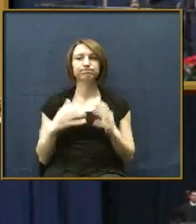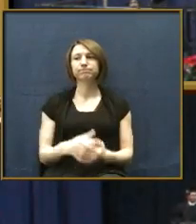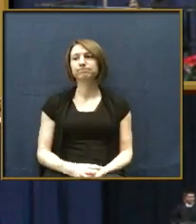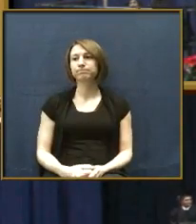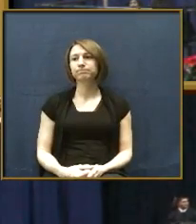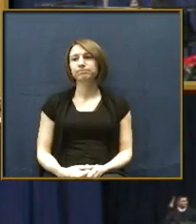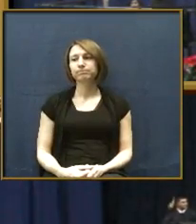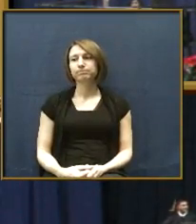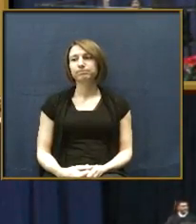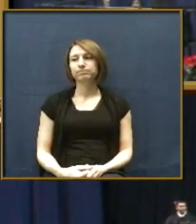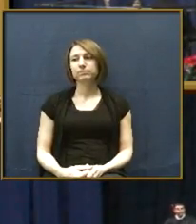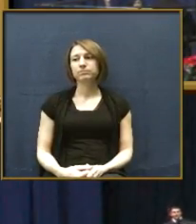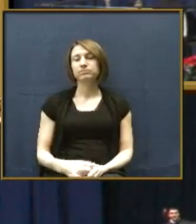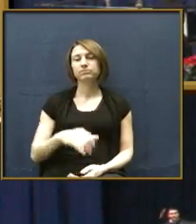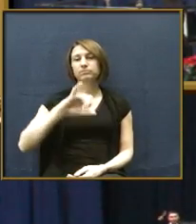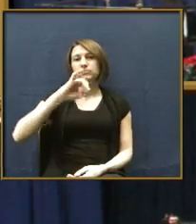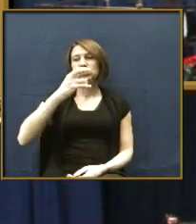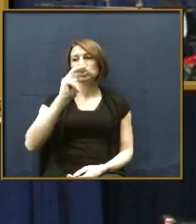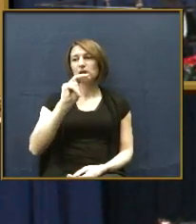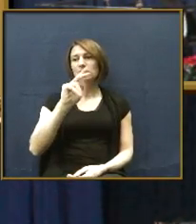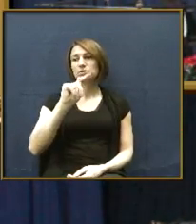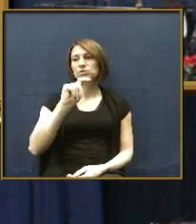Jontry Devon Goff.